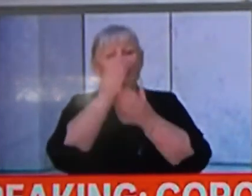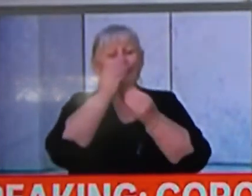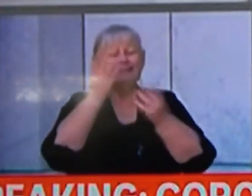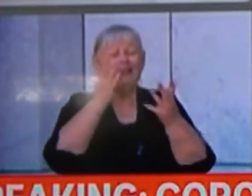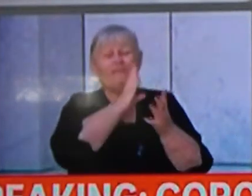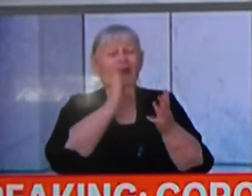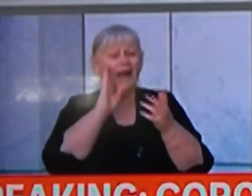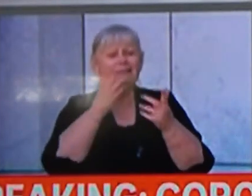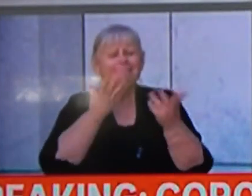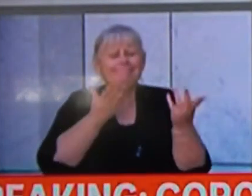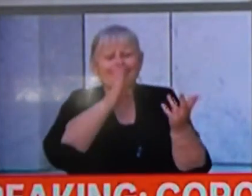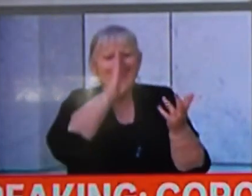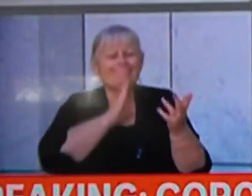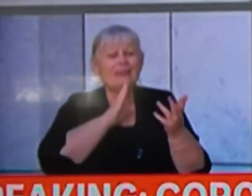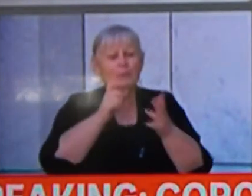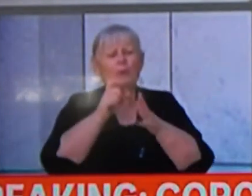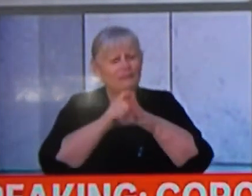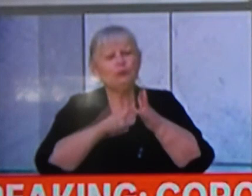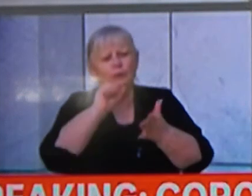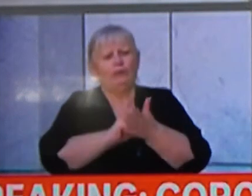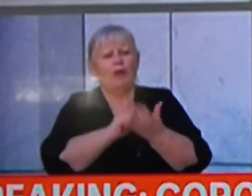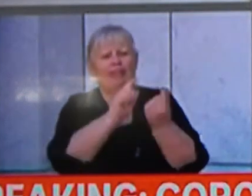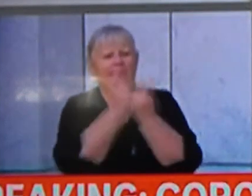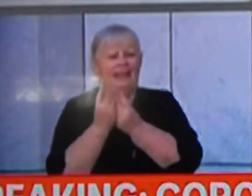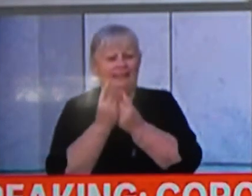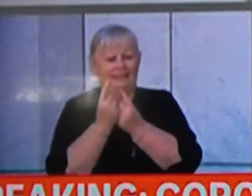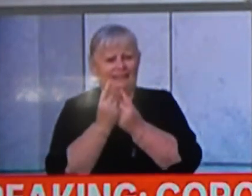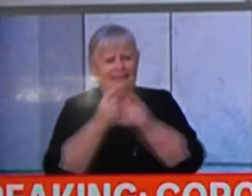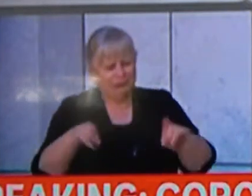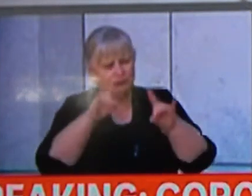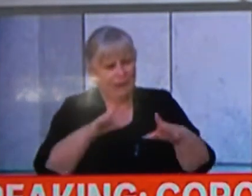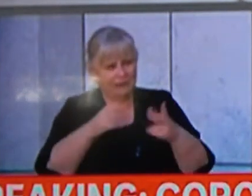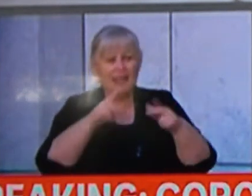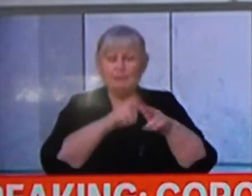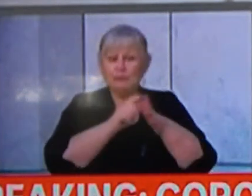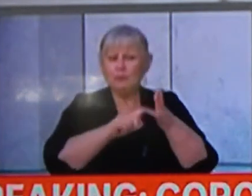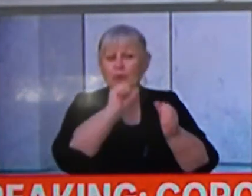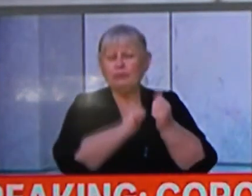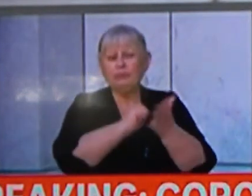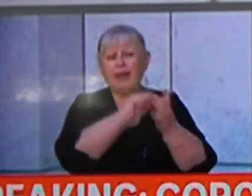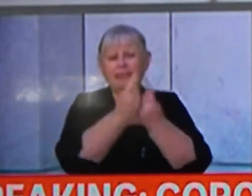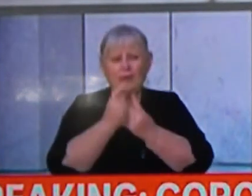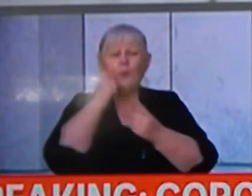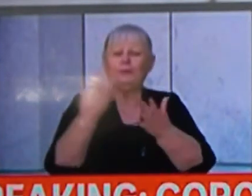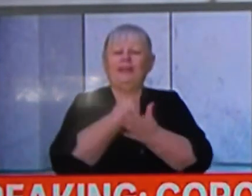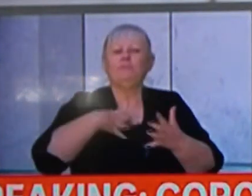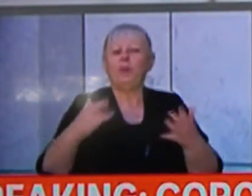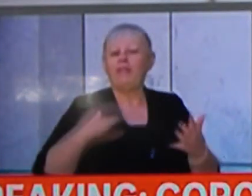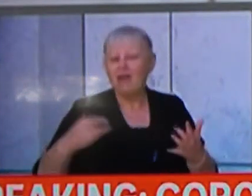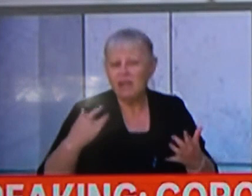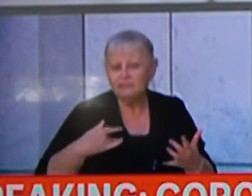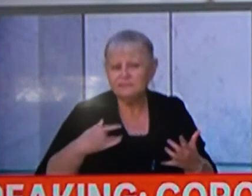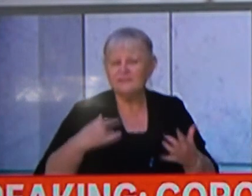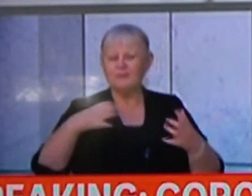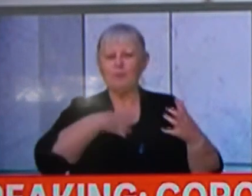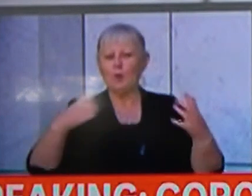more we do the right thing together as Australians, the more lives we will save, the more livelihoods we will